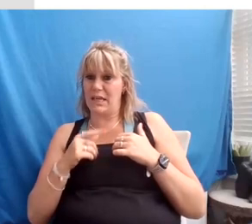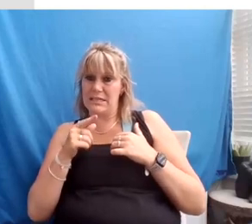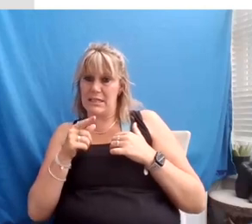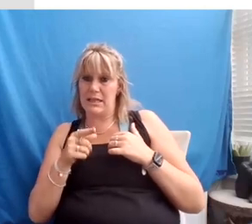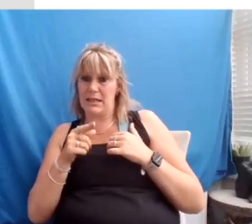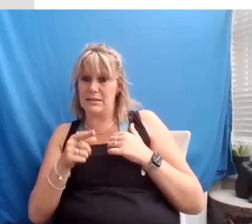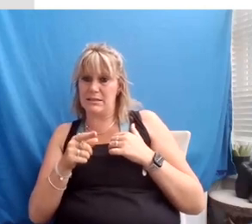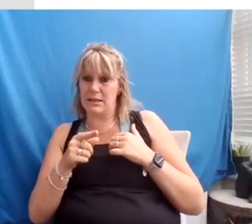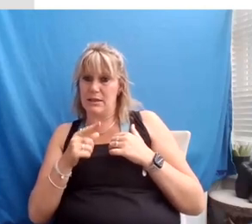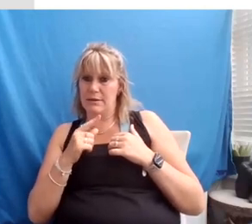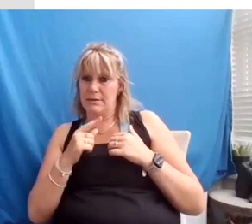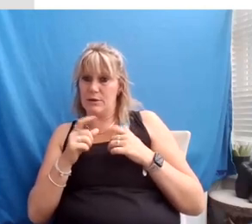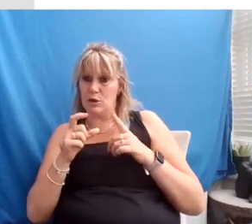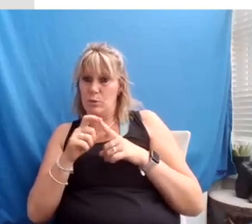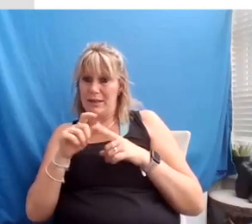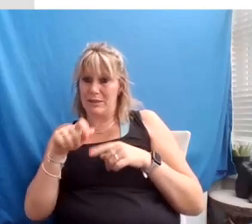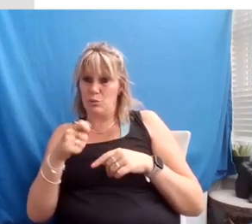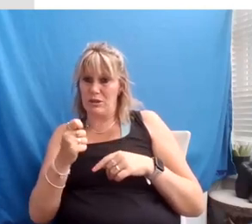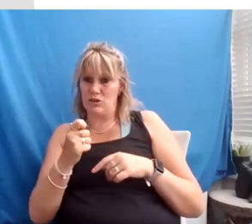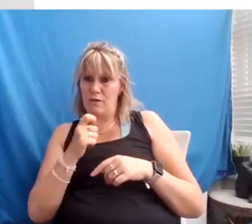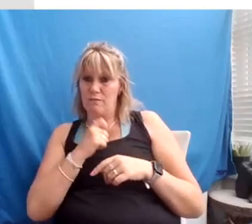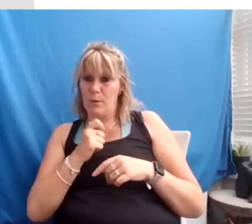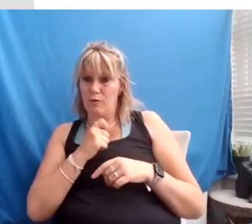Oh, you're on mute.